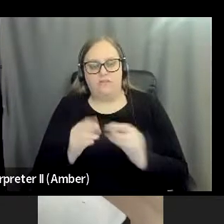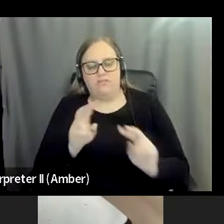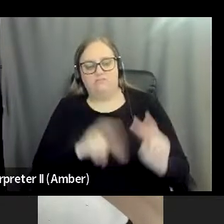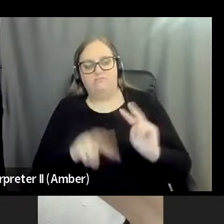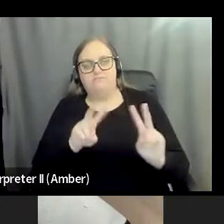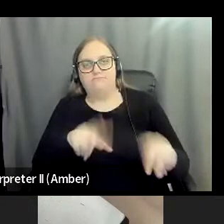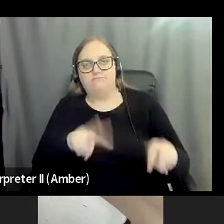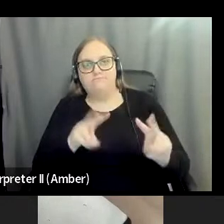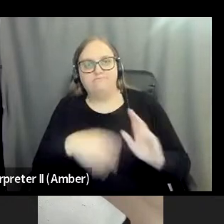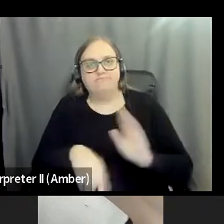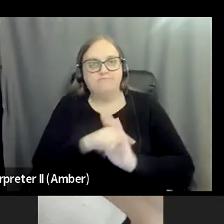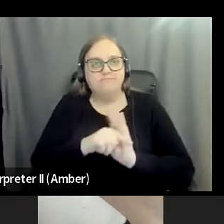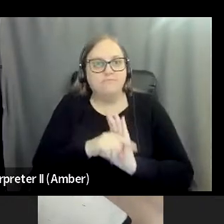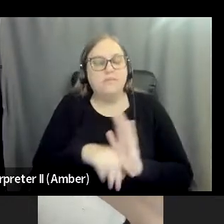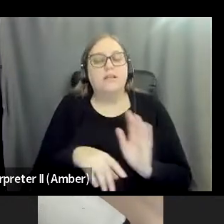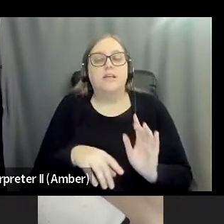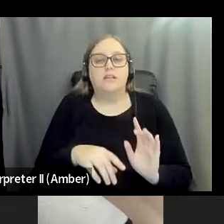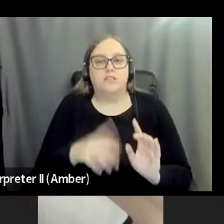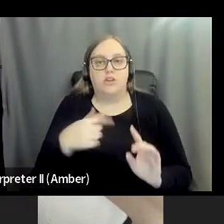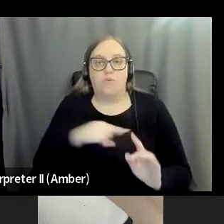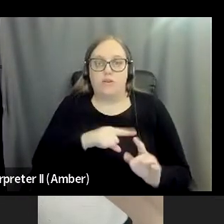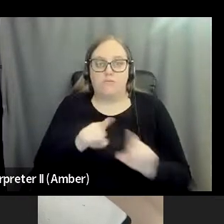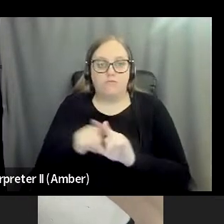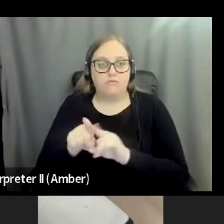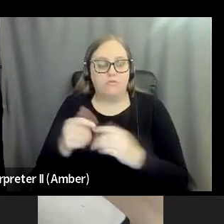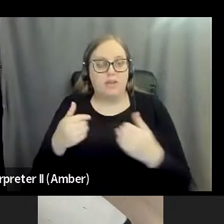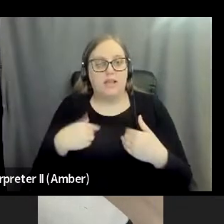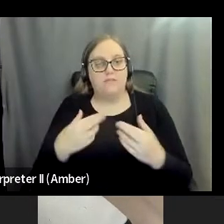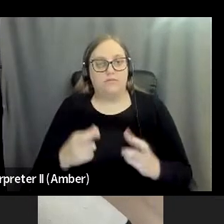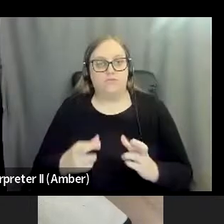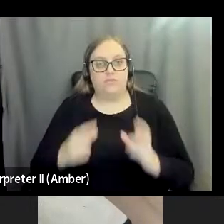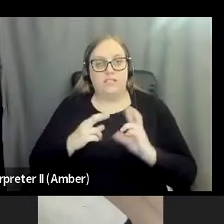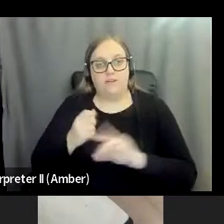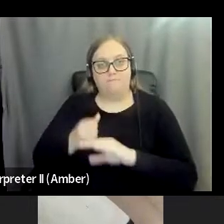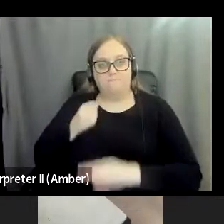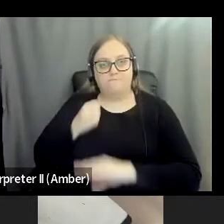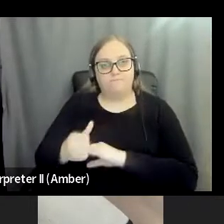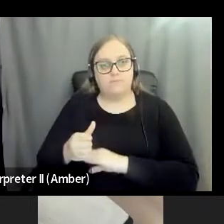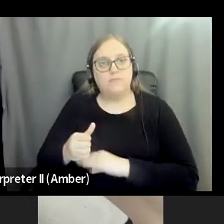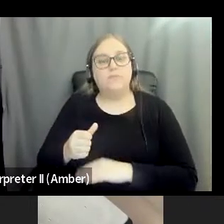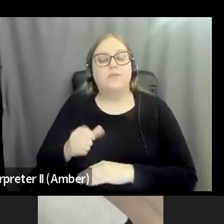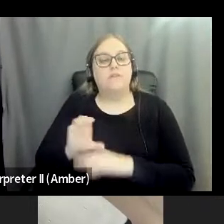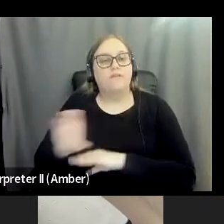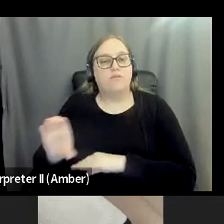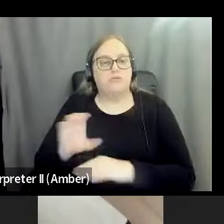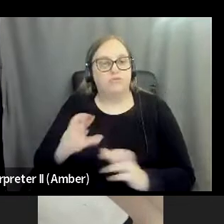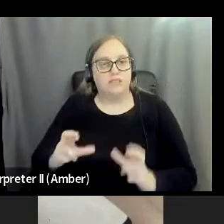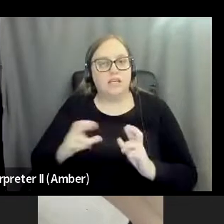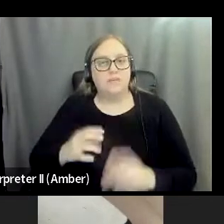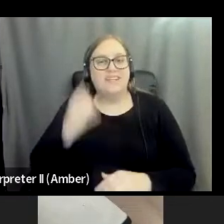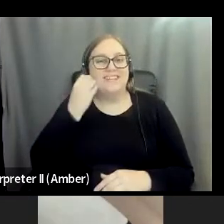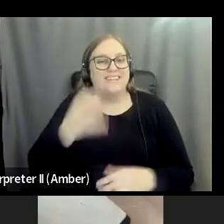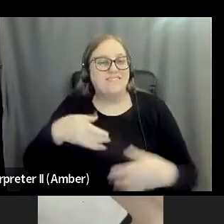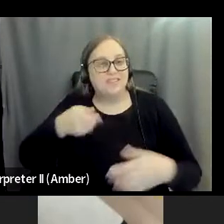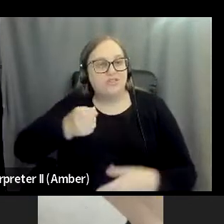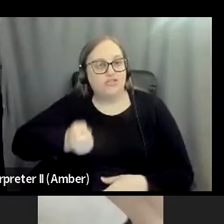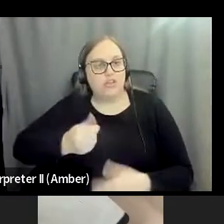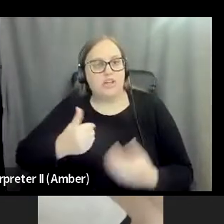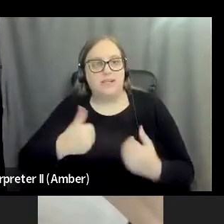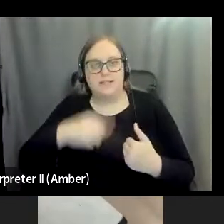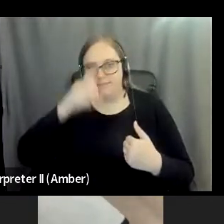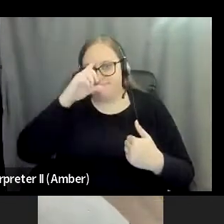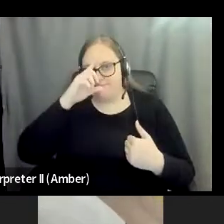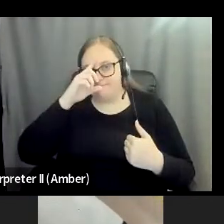The commission also has the authority to retire a judge involuntarily if the commission determines that the judge suffers from a mental